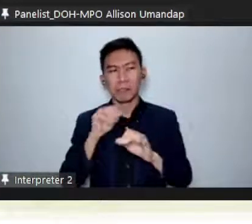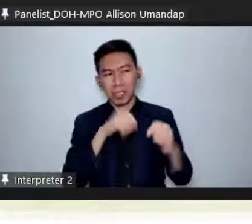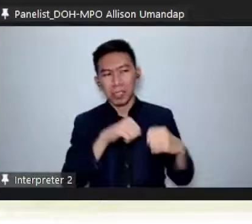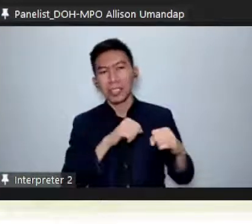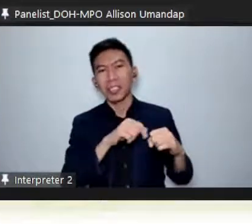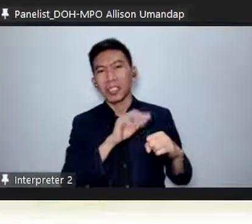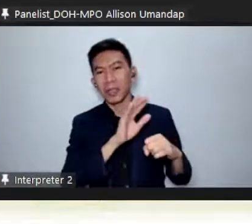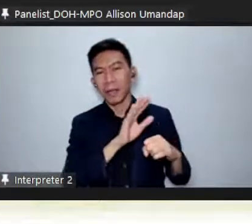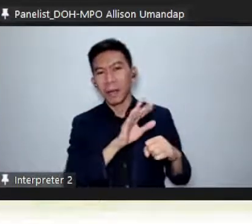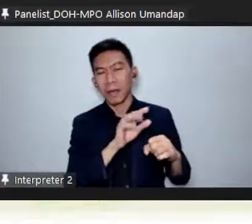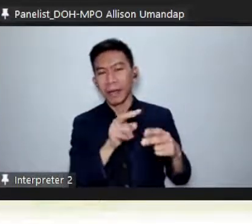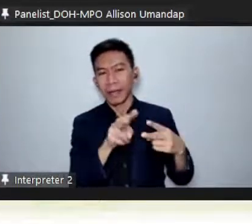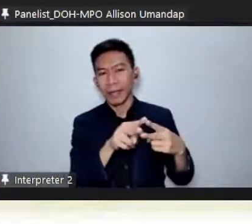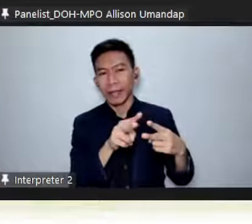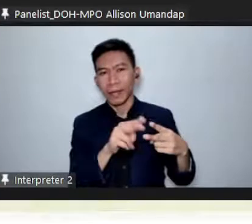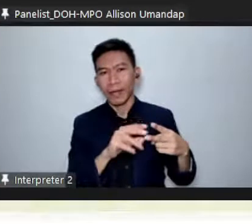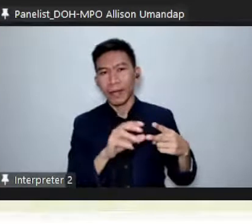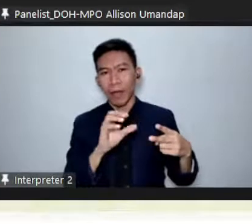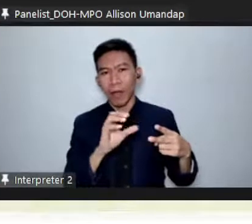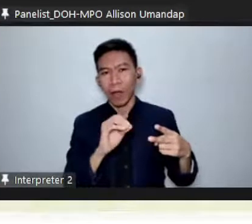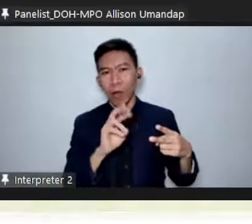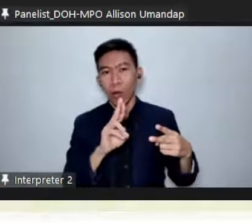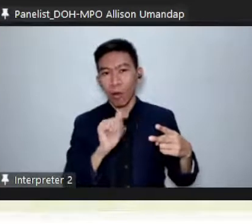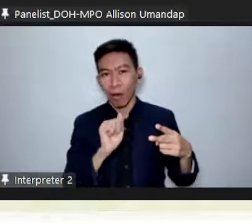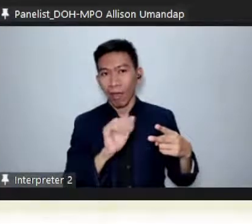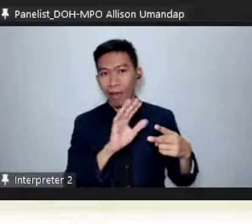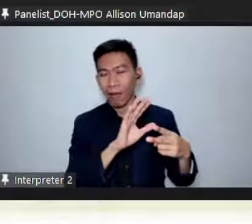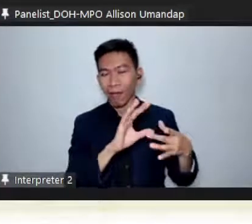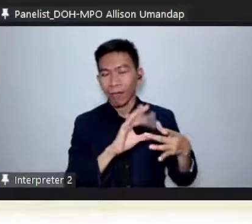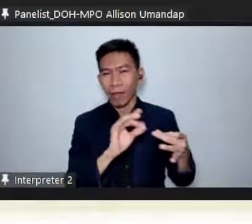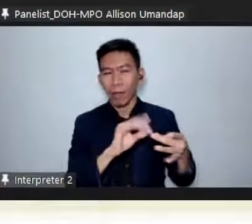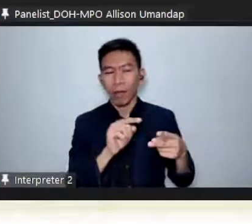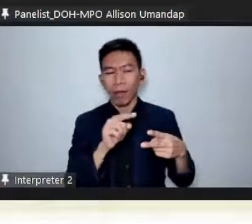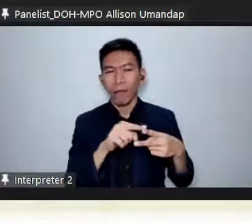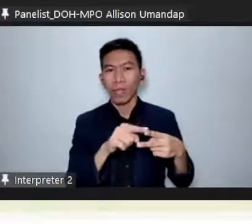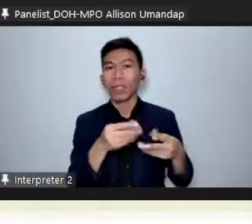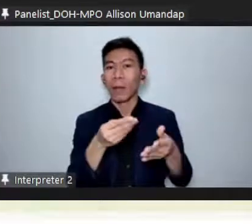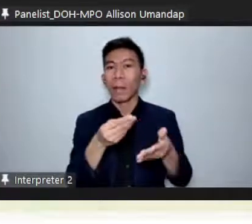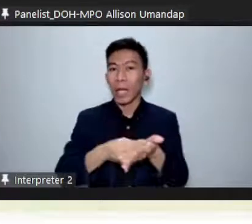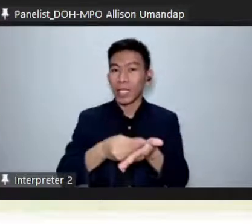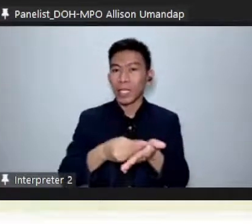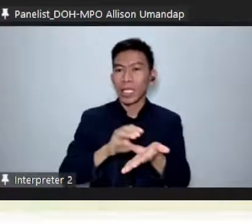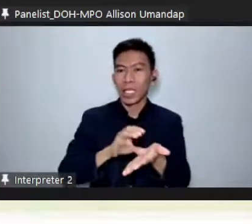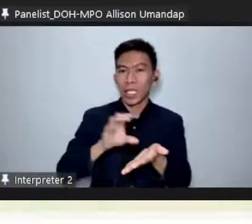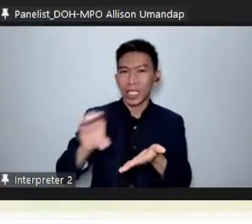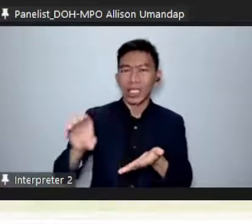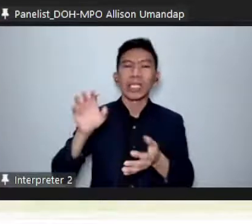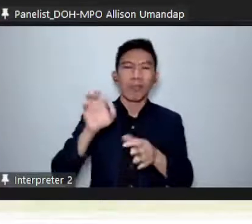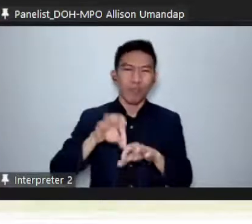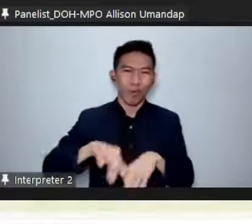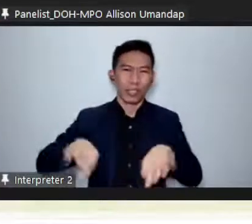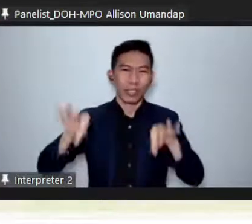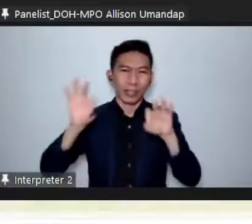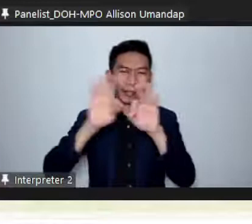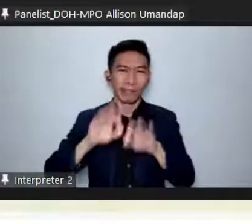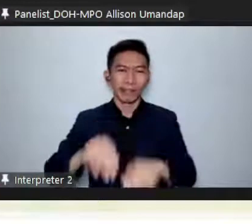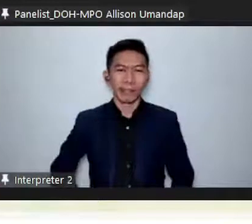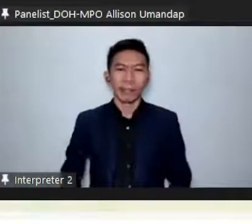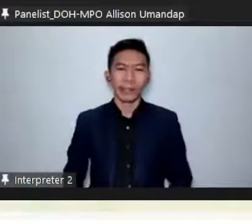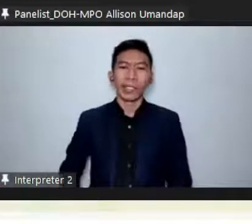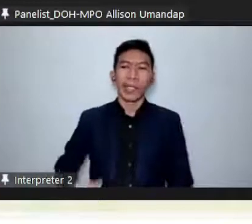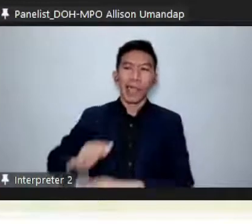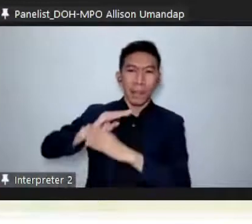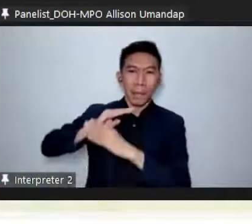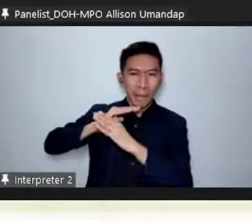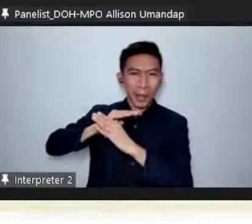by Ma'am Cora that funding is critical. So the prevention part is often, as you would know,